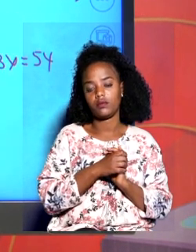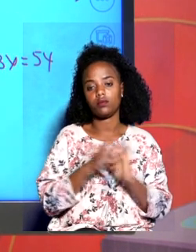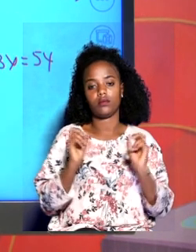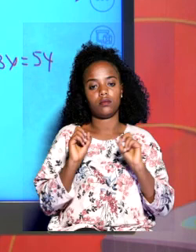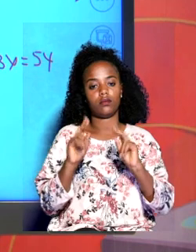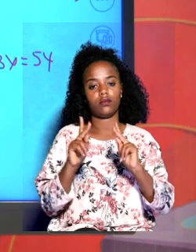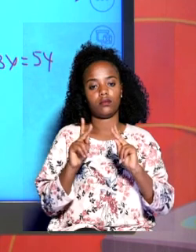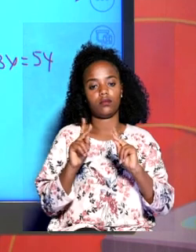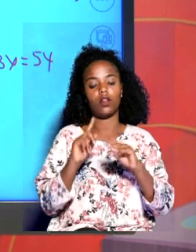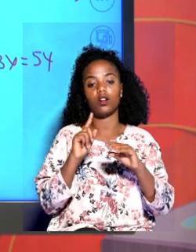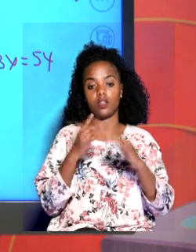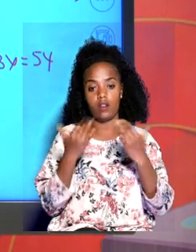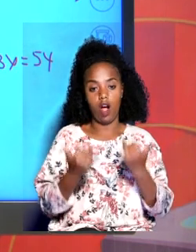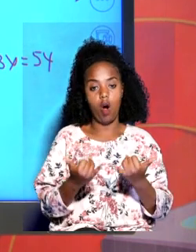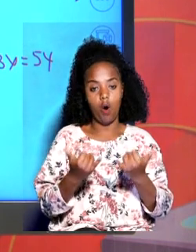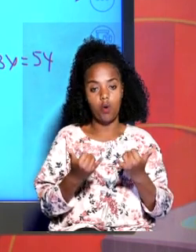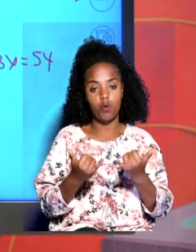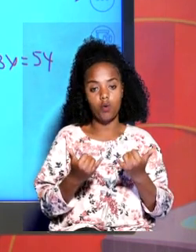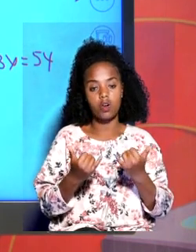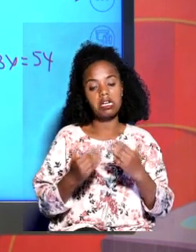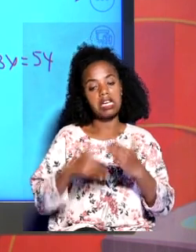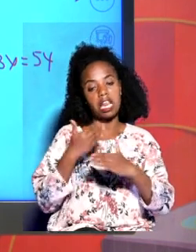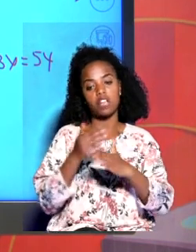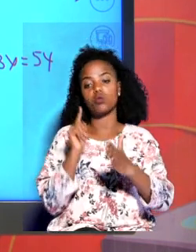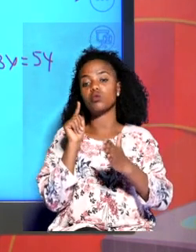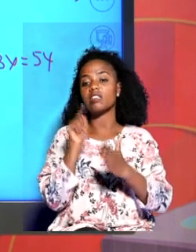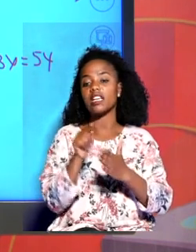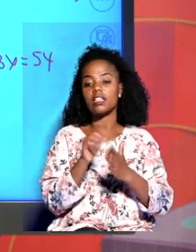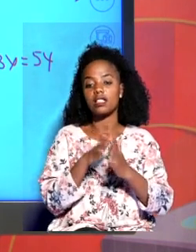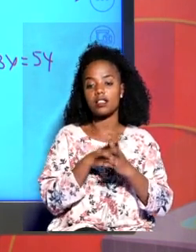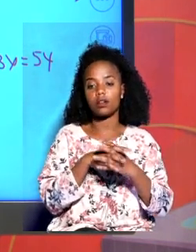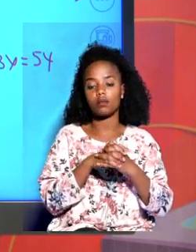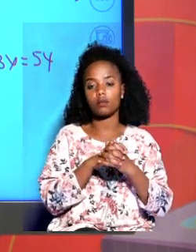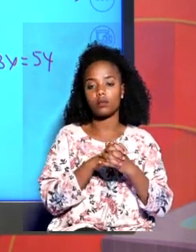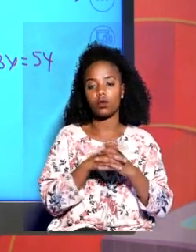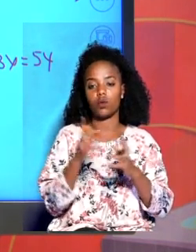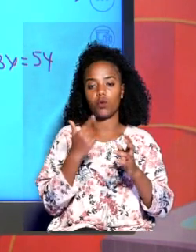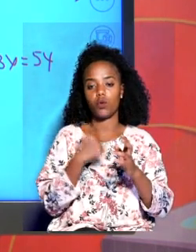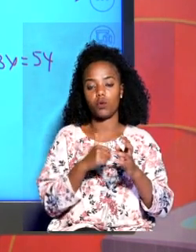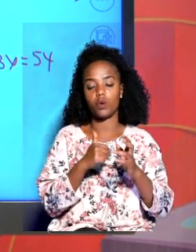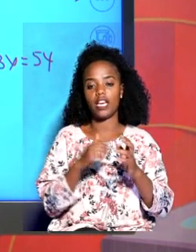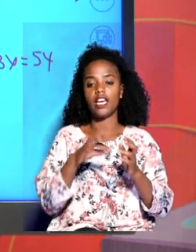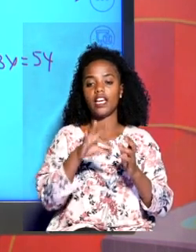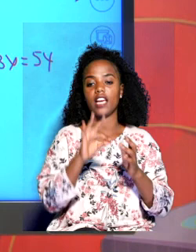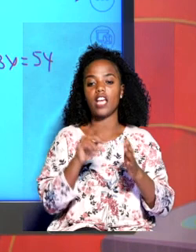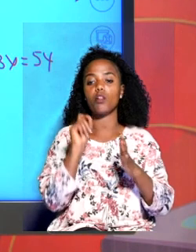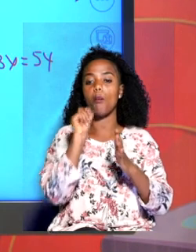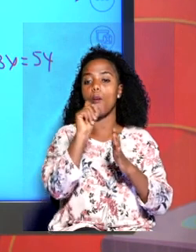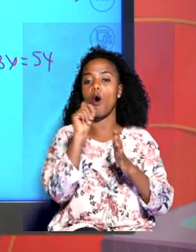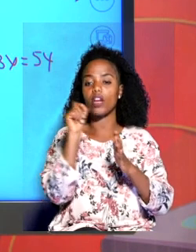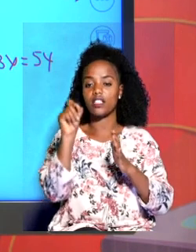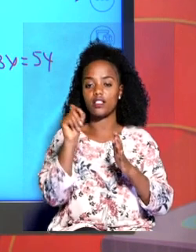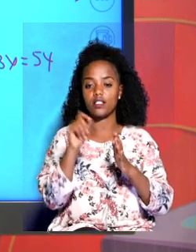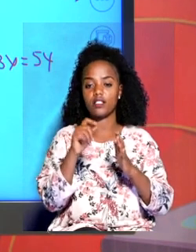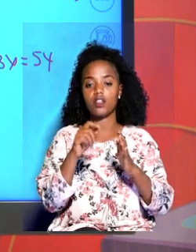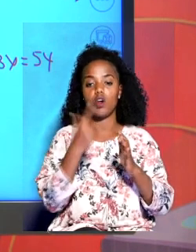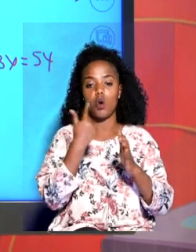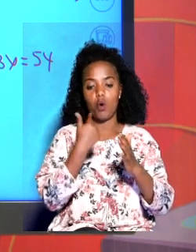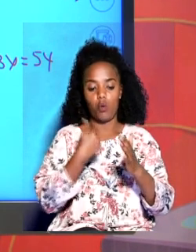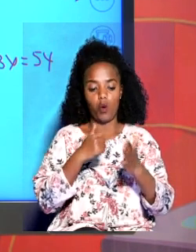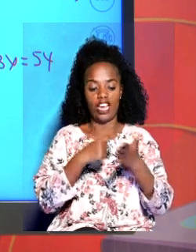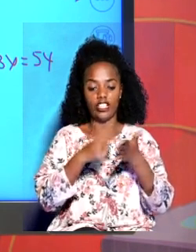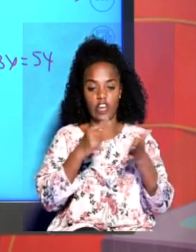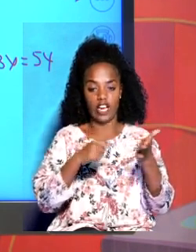Okay, so now next to this, we have these corner points. So we check